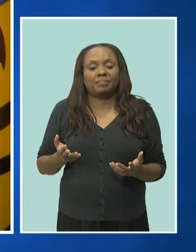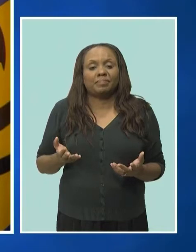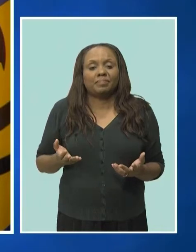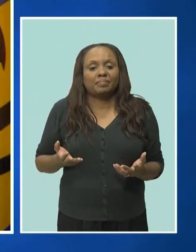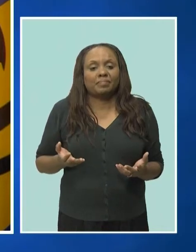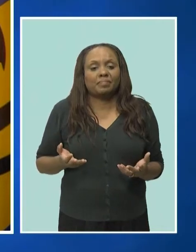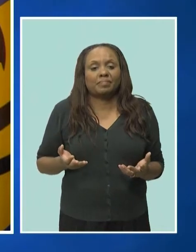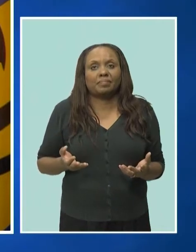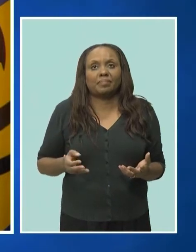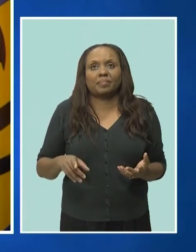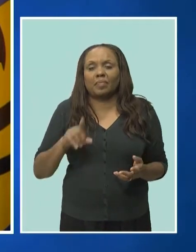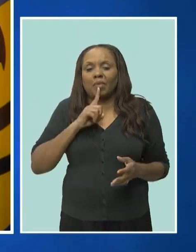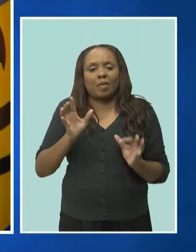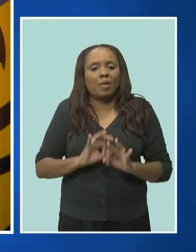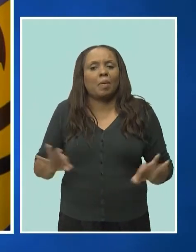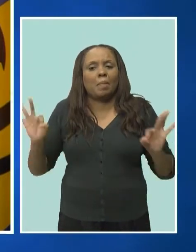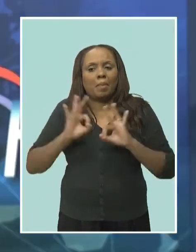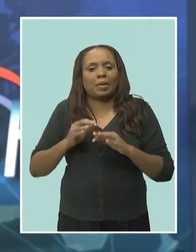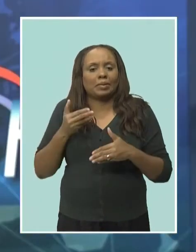Those are very important steps.